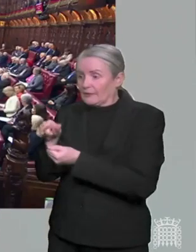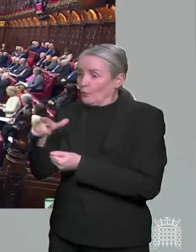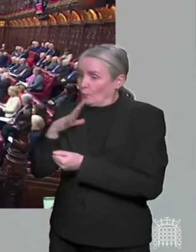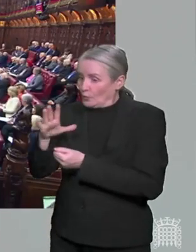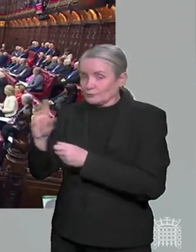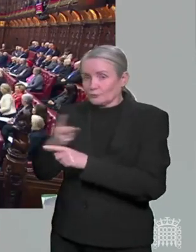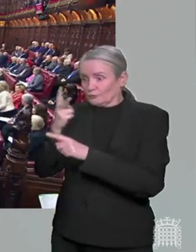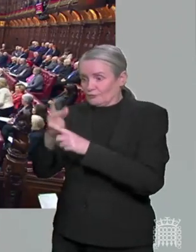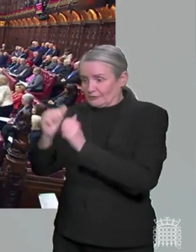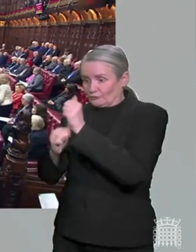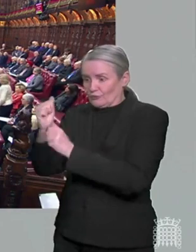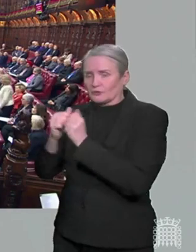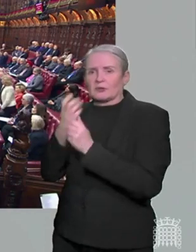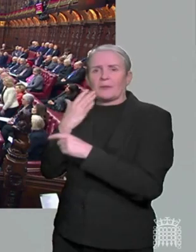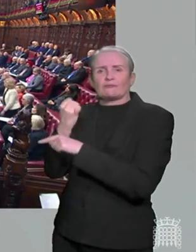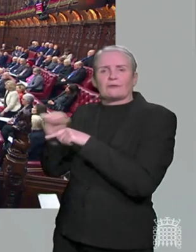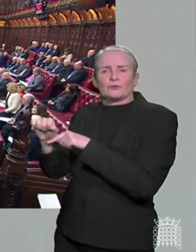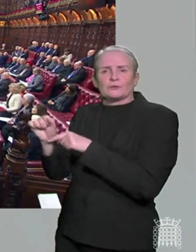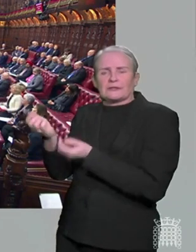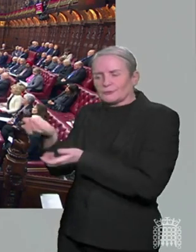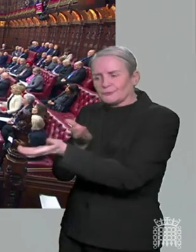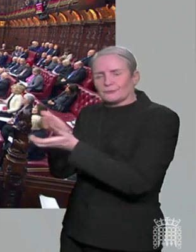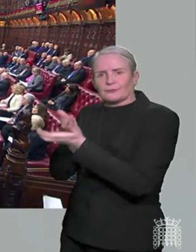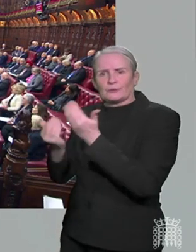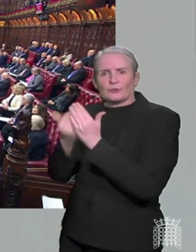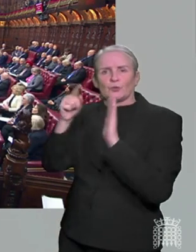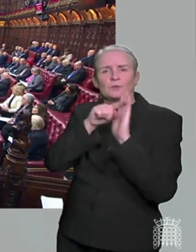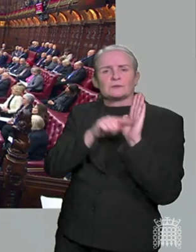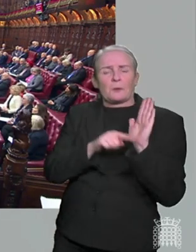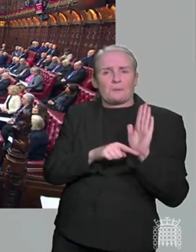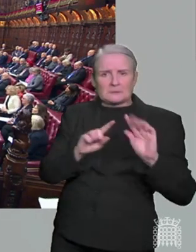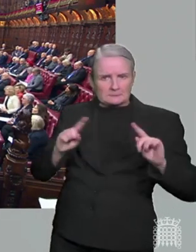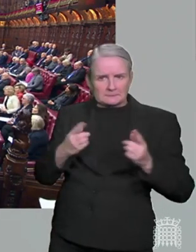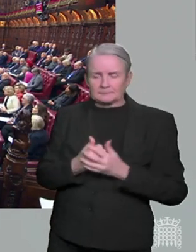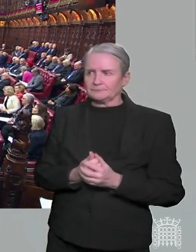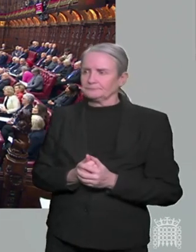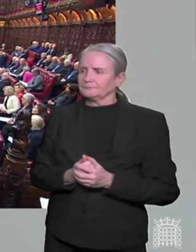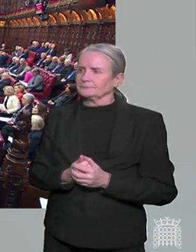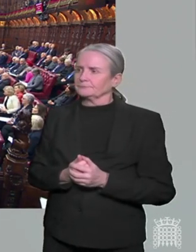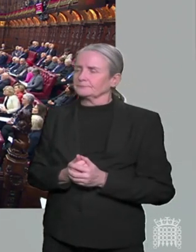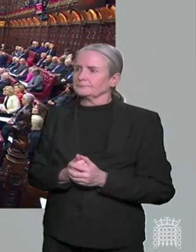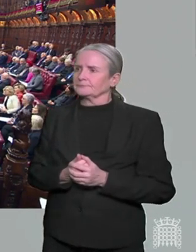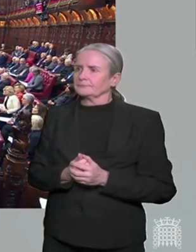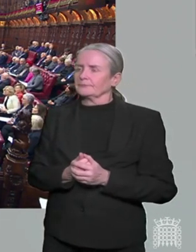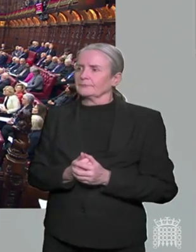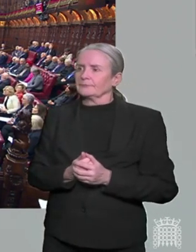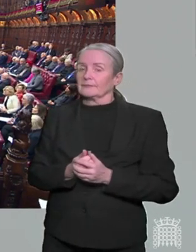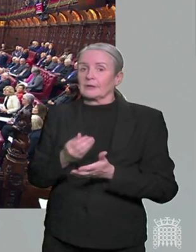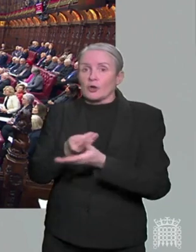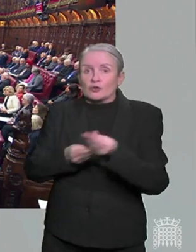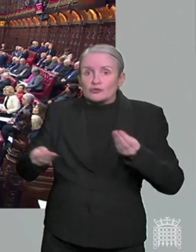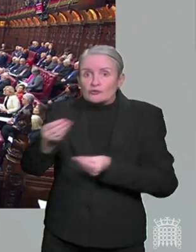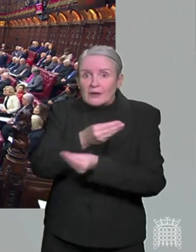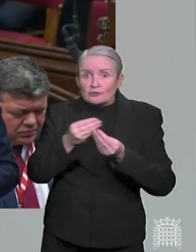need. I agree with the Foreign Secretary that increasing the capacity of governments' treasuries and their finance